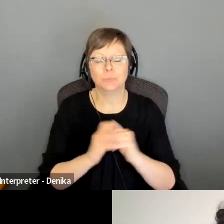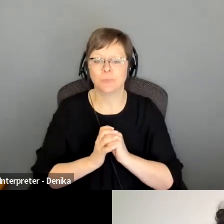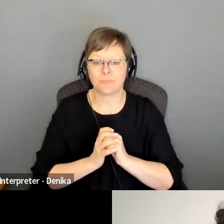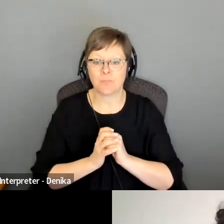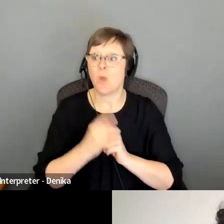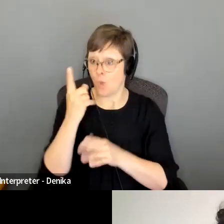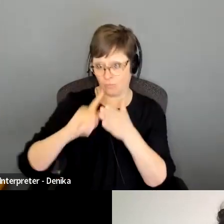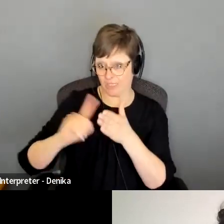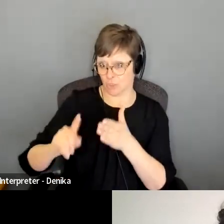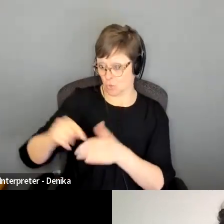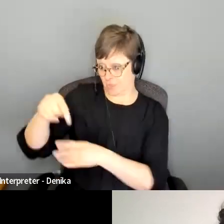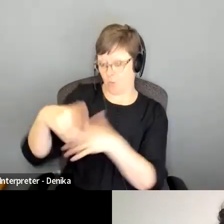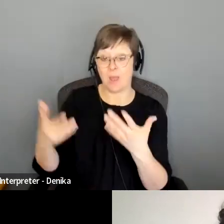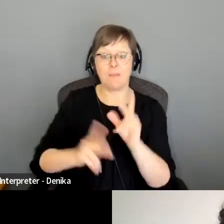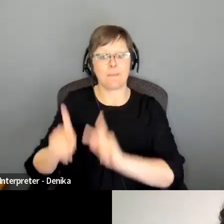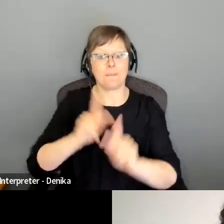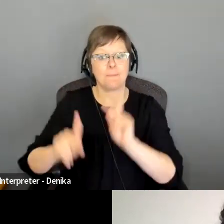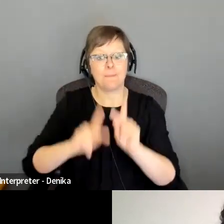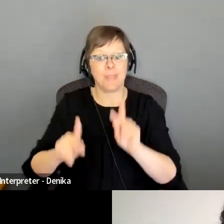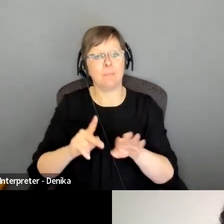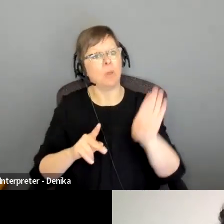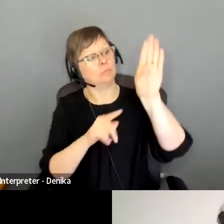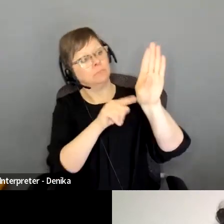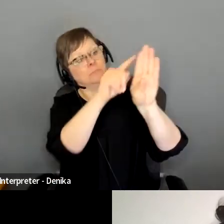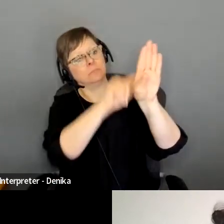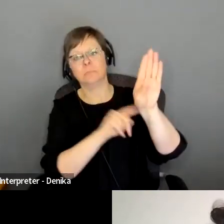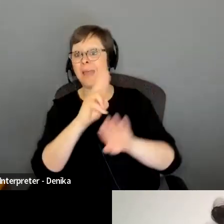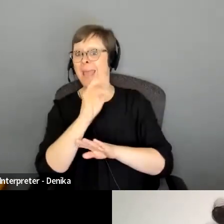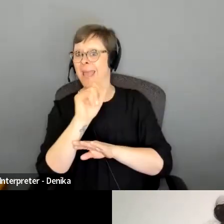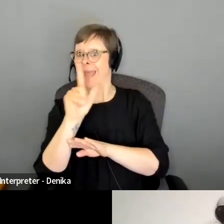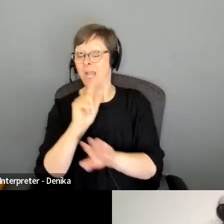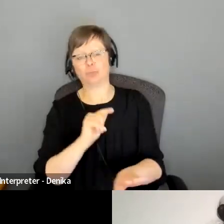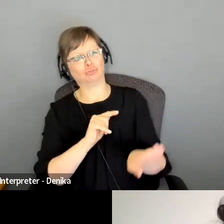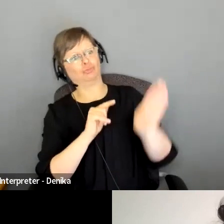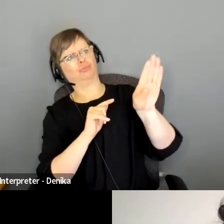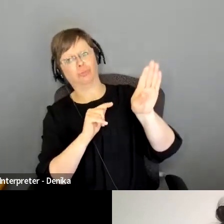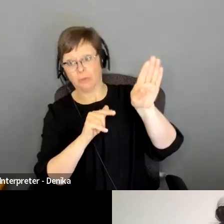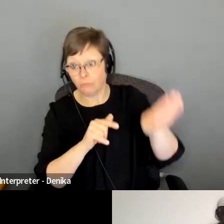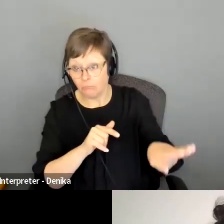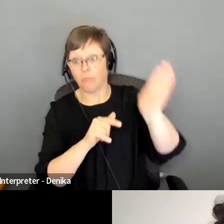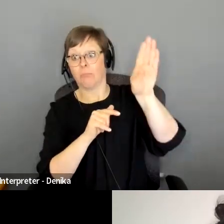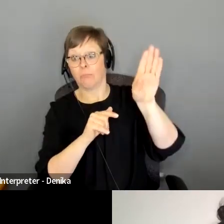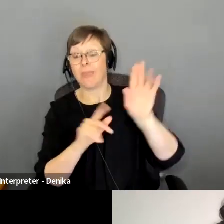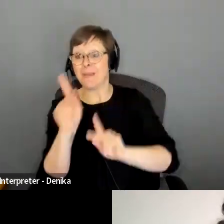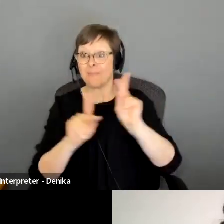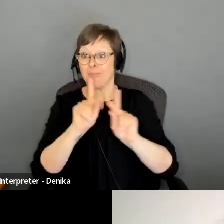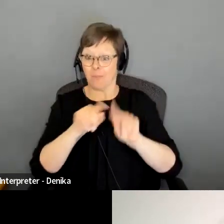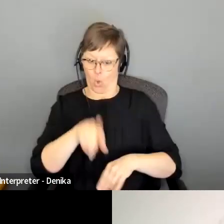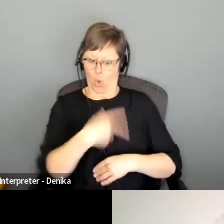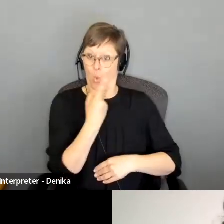study done where people were asked to judge the steepness of a hill. And when folks were on their own,